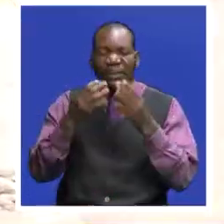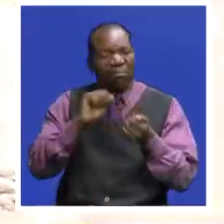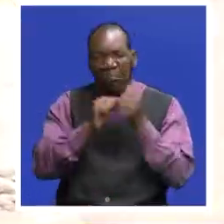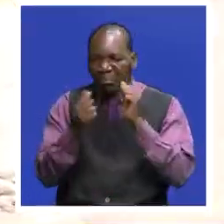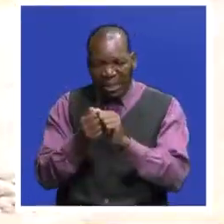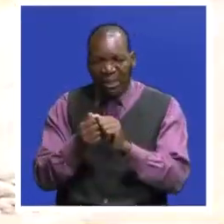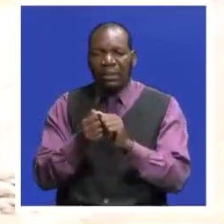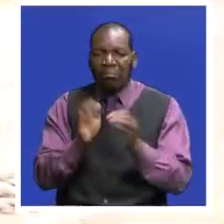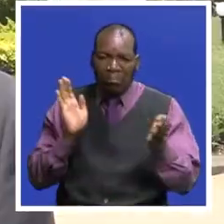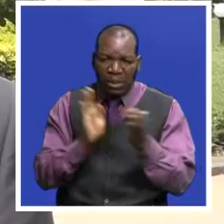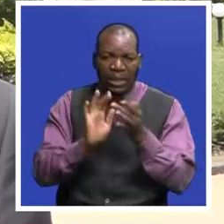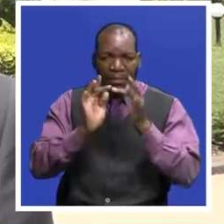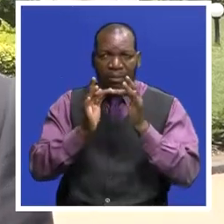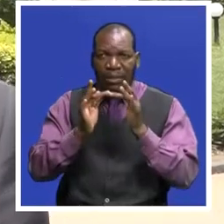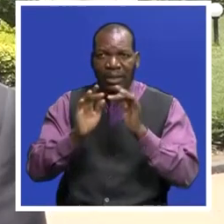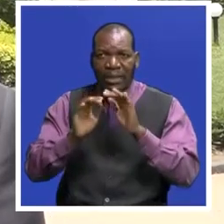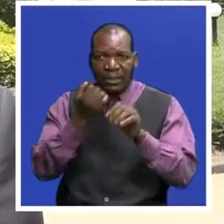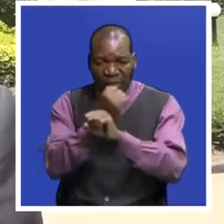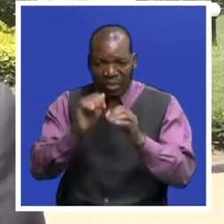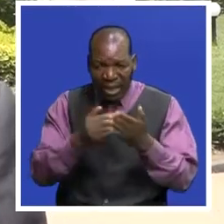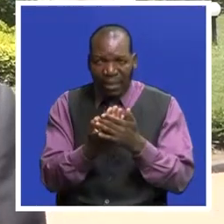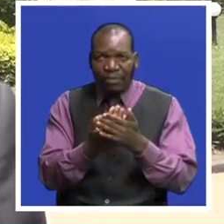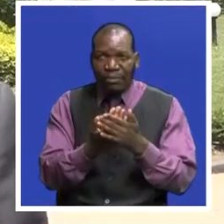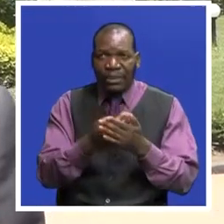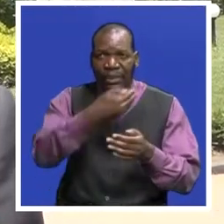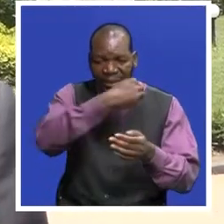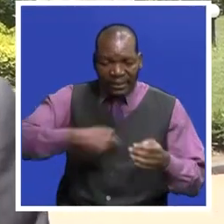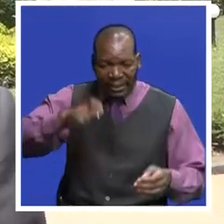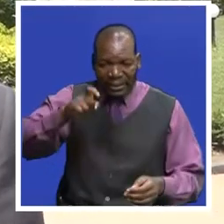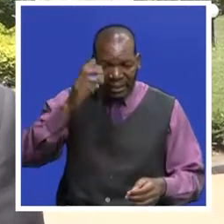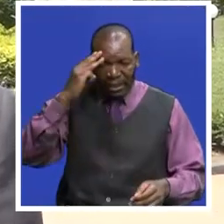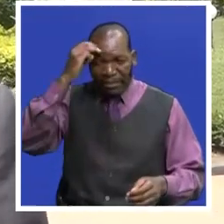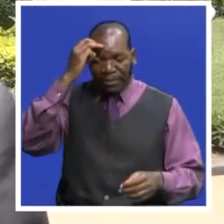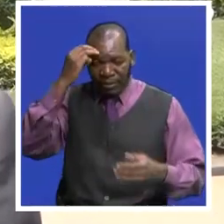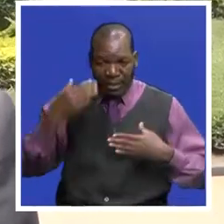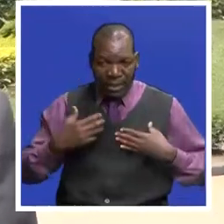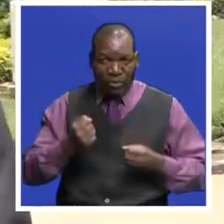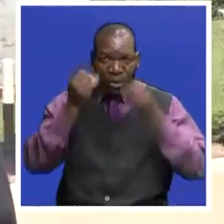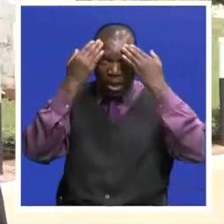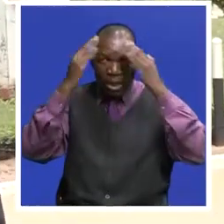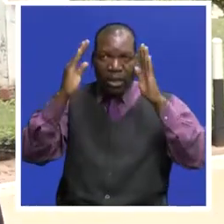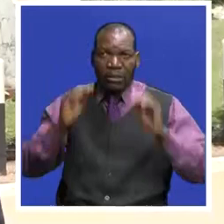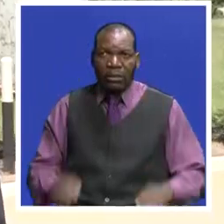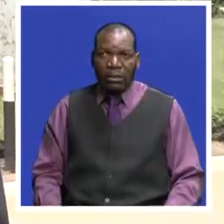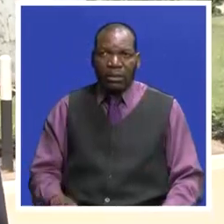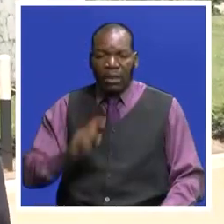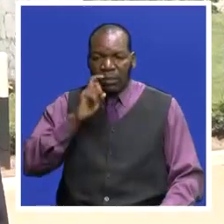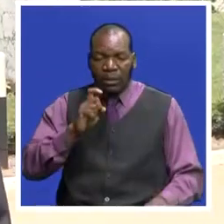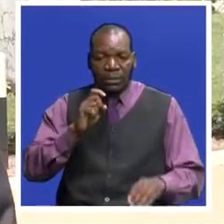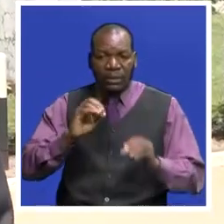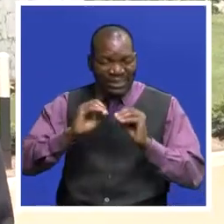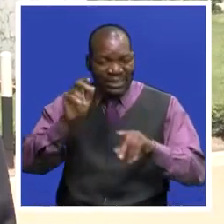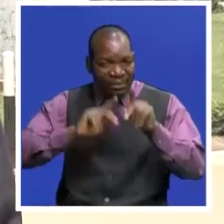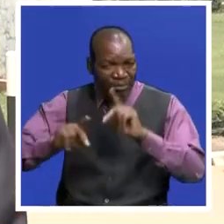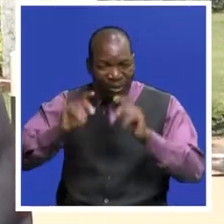from the social media, how do they handle that? There is a serious need for mental health awareness. People are supposed to be made